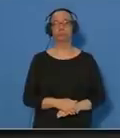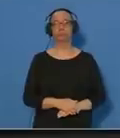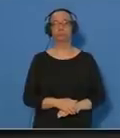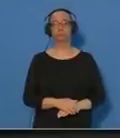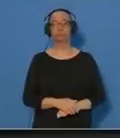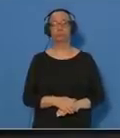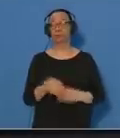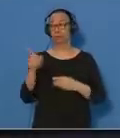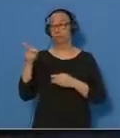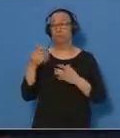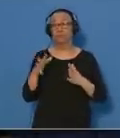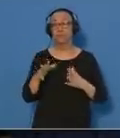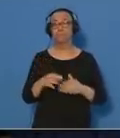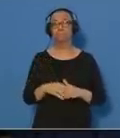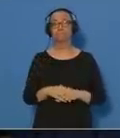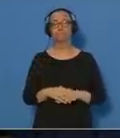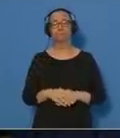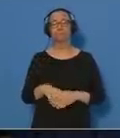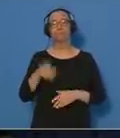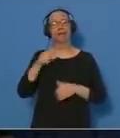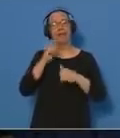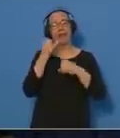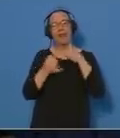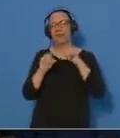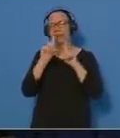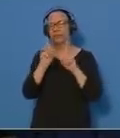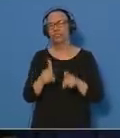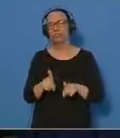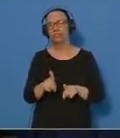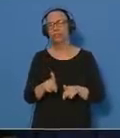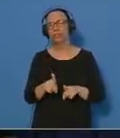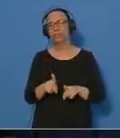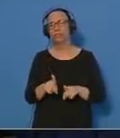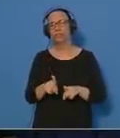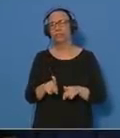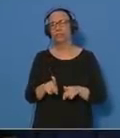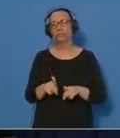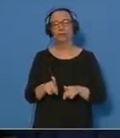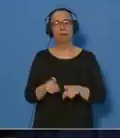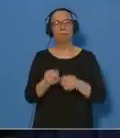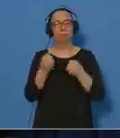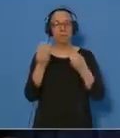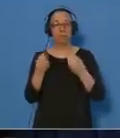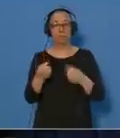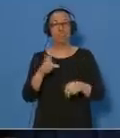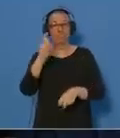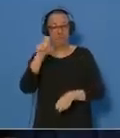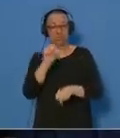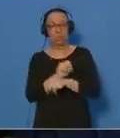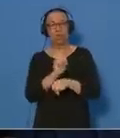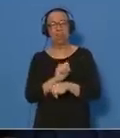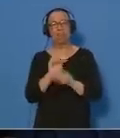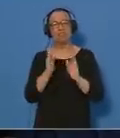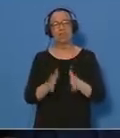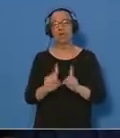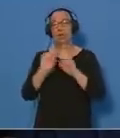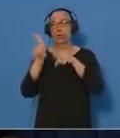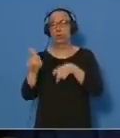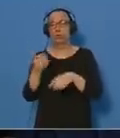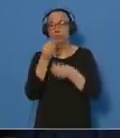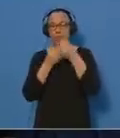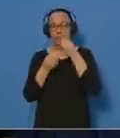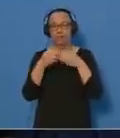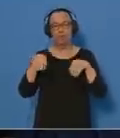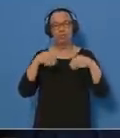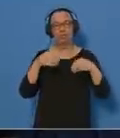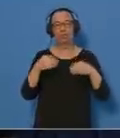That's it. Cheers. One last question. I'm hearing that a number of essential workers are going to grocery stores and are abusing their